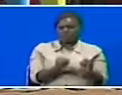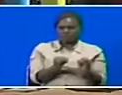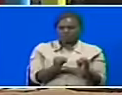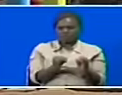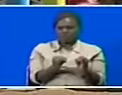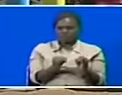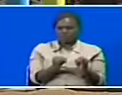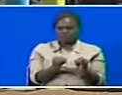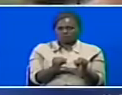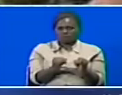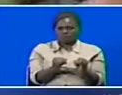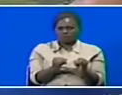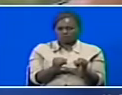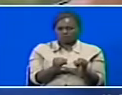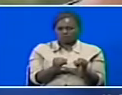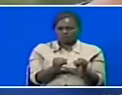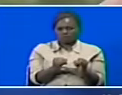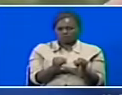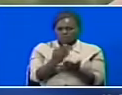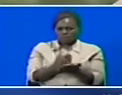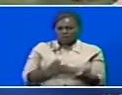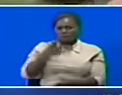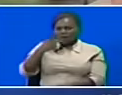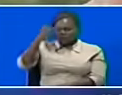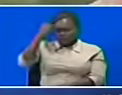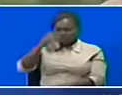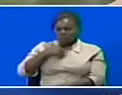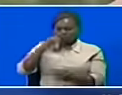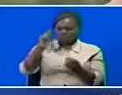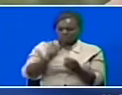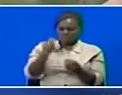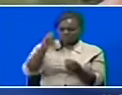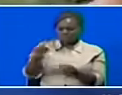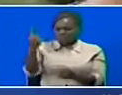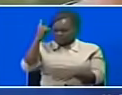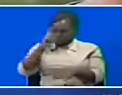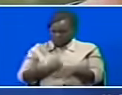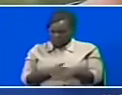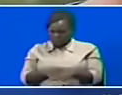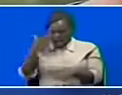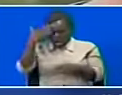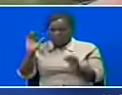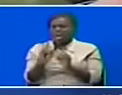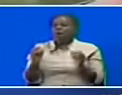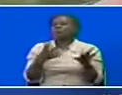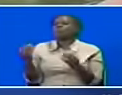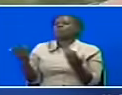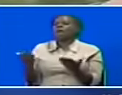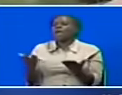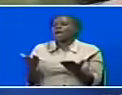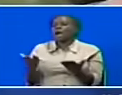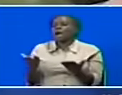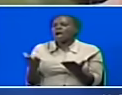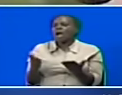term spectrum. So parents sometimes have a diagnosis, they're hearing this word for the first time, they don't know where to go, what to do about